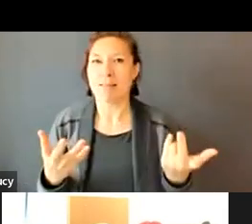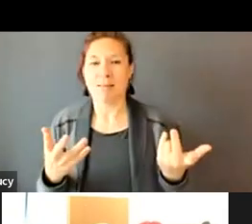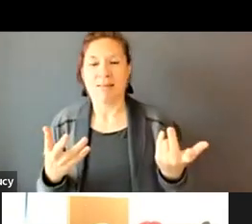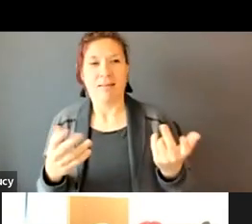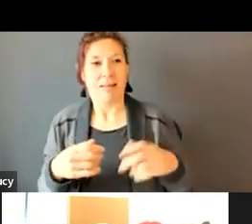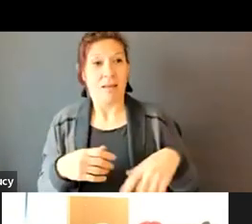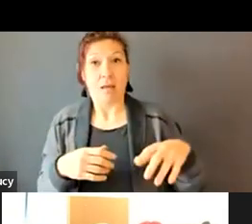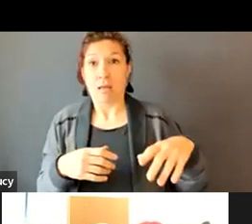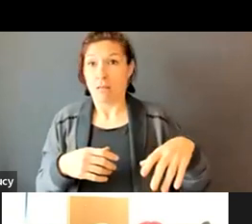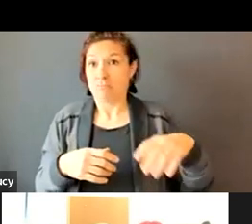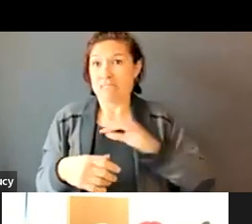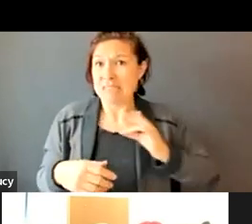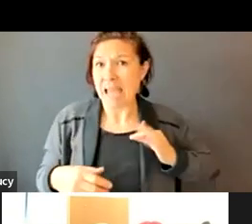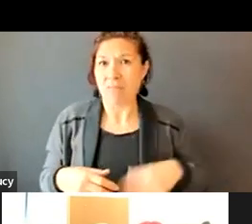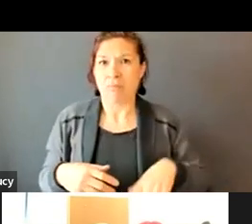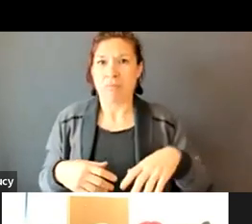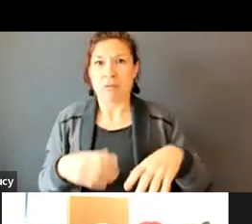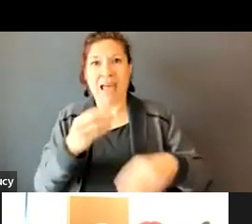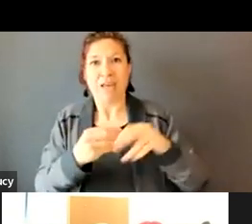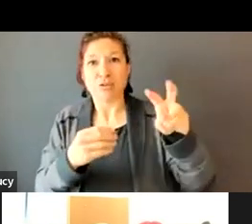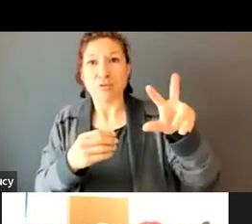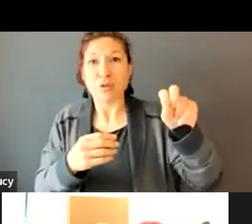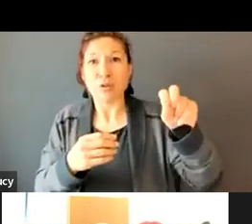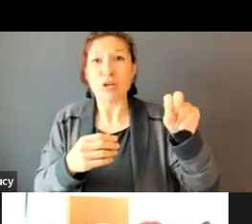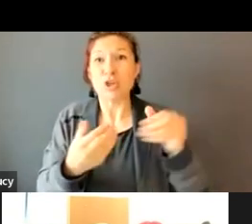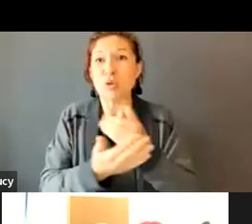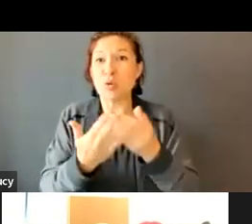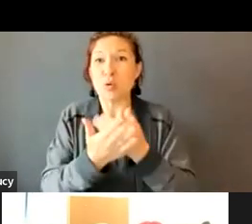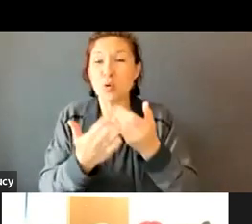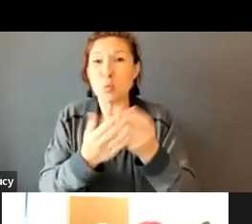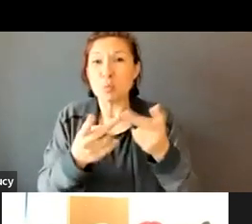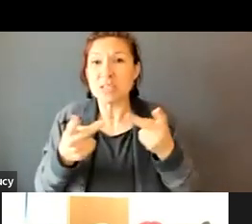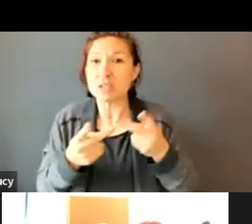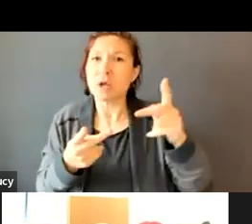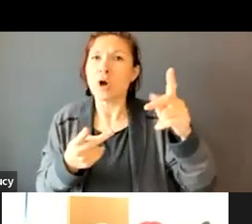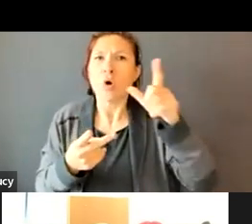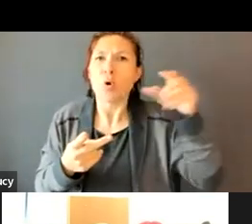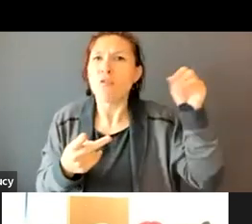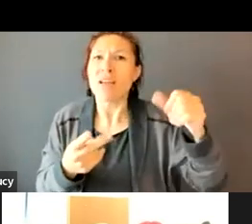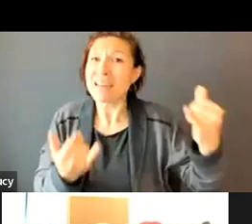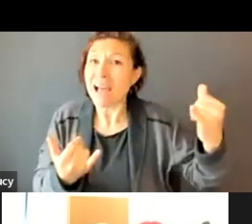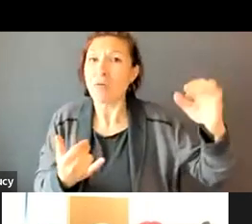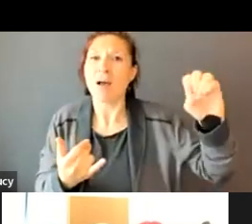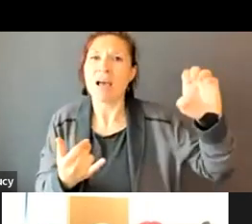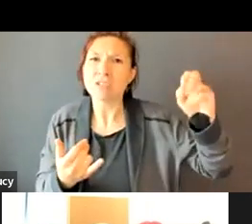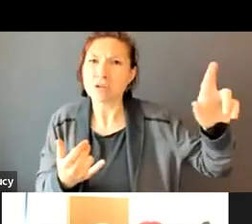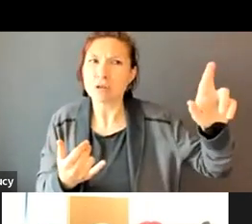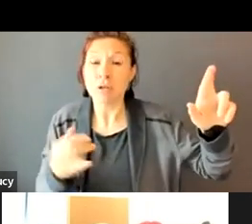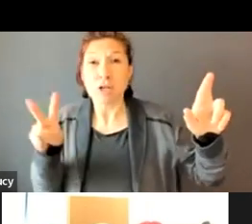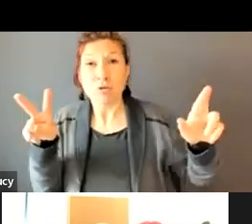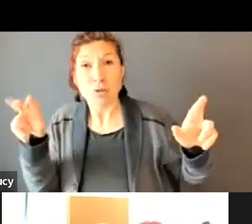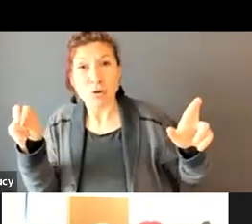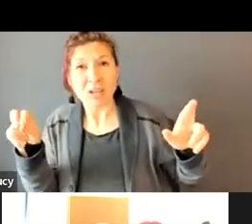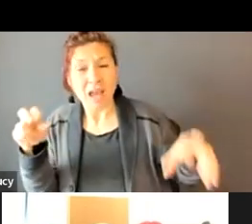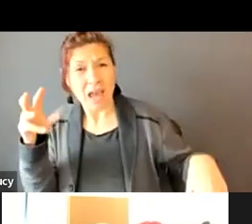230 new positions mostly funded by Esser that's 230 people on top of the current vacancies